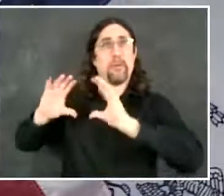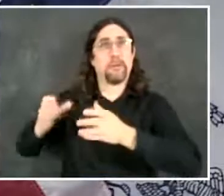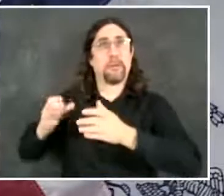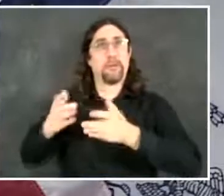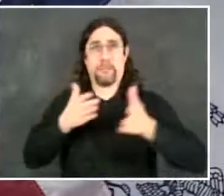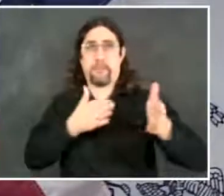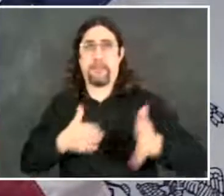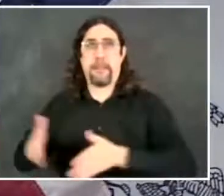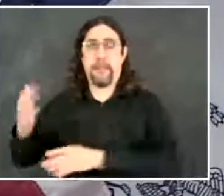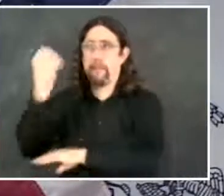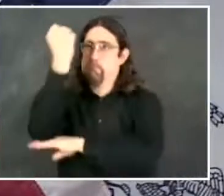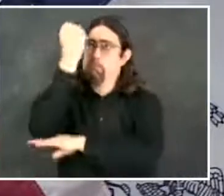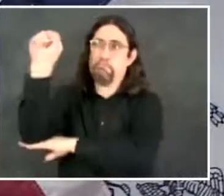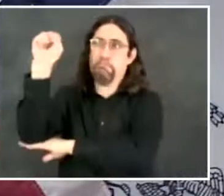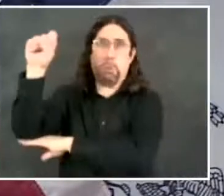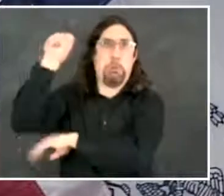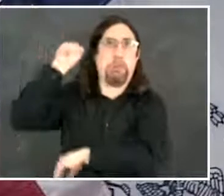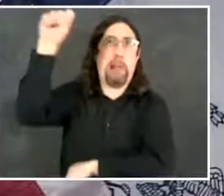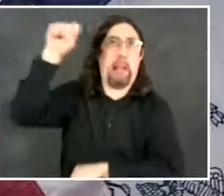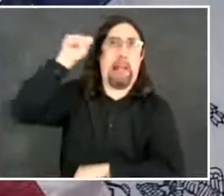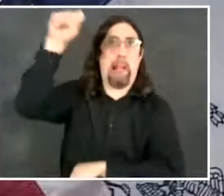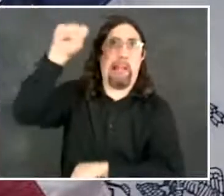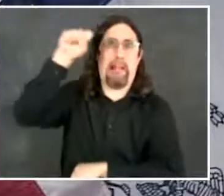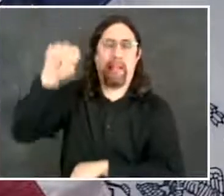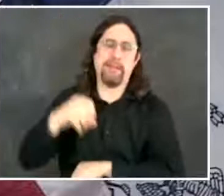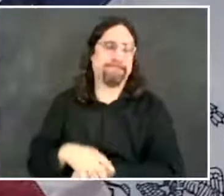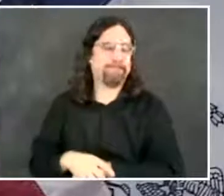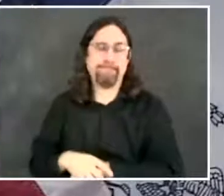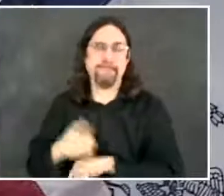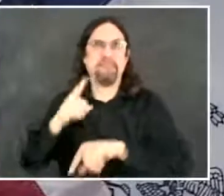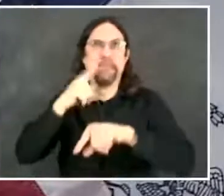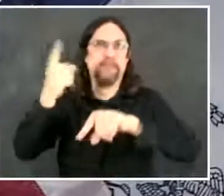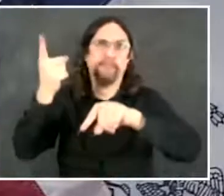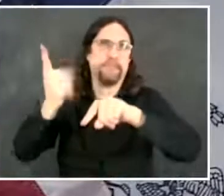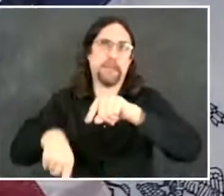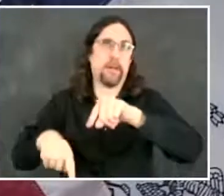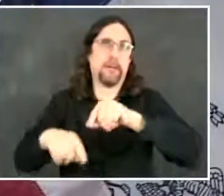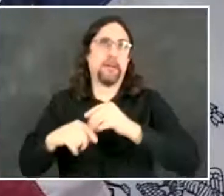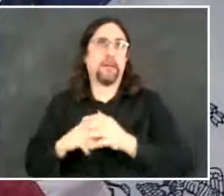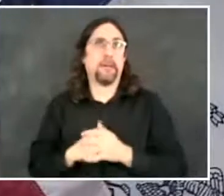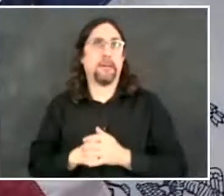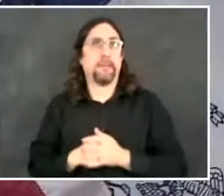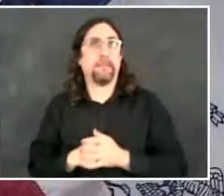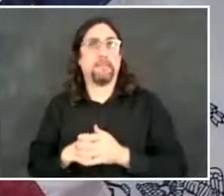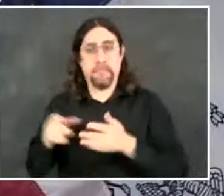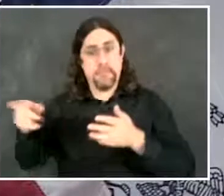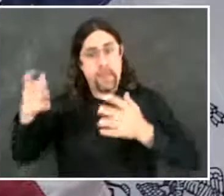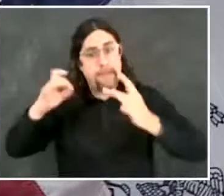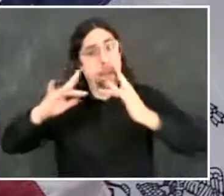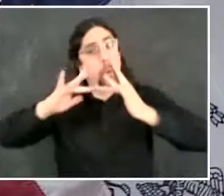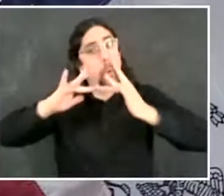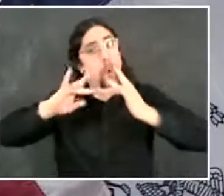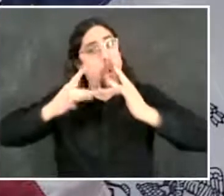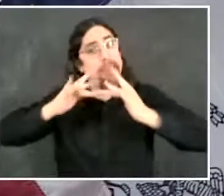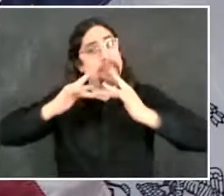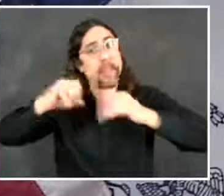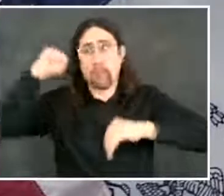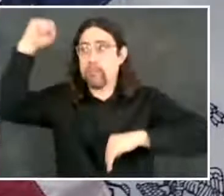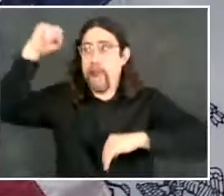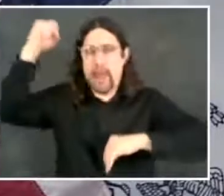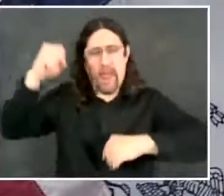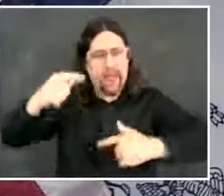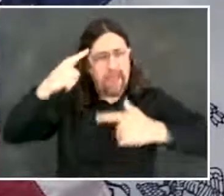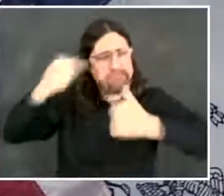of other ways, but if they attempt to hold a rally, they will be summoned immediately. And that's true for people of any viewpoint. We're not